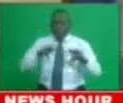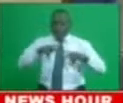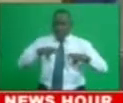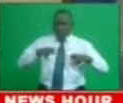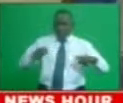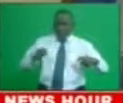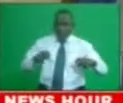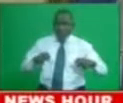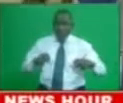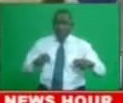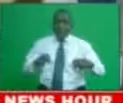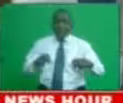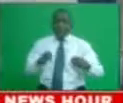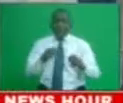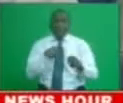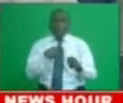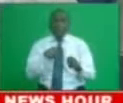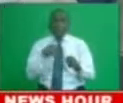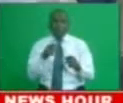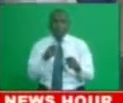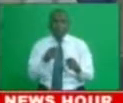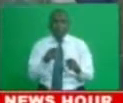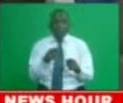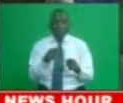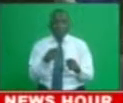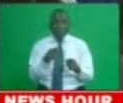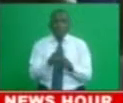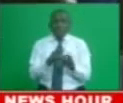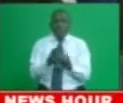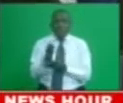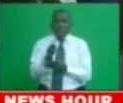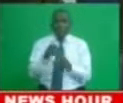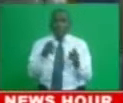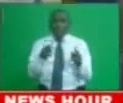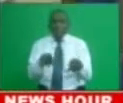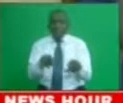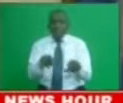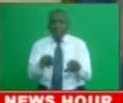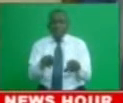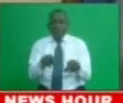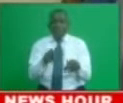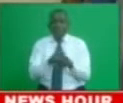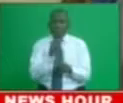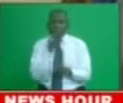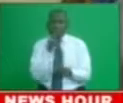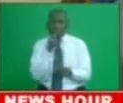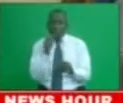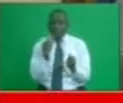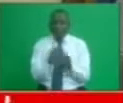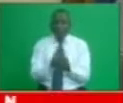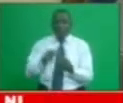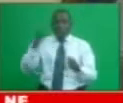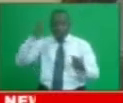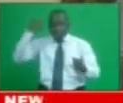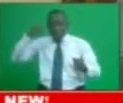are proceeding. But our commitment to constitutional governance and the rights of persons enjoin us to be patient with the judicial